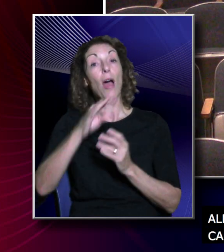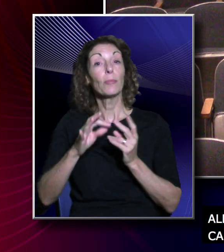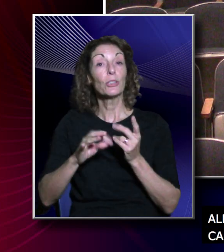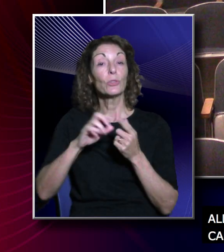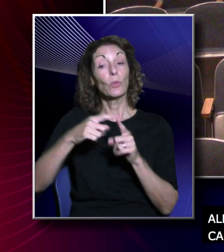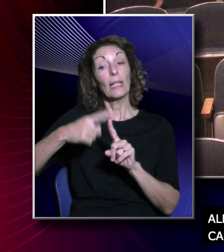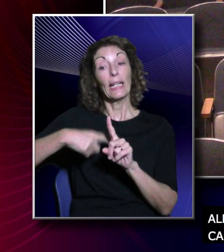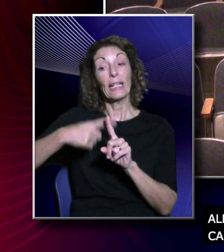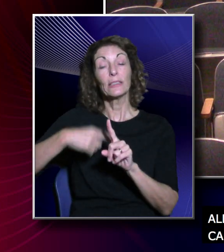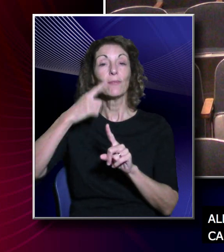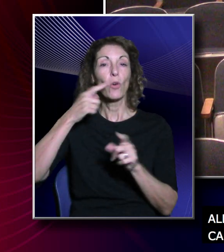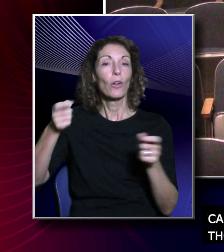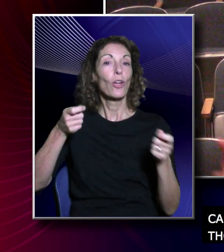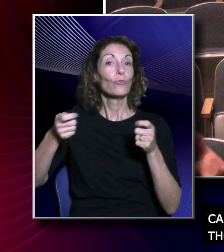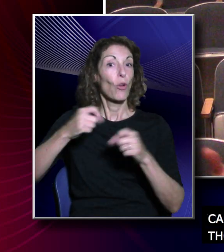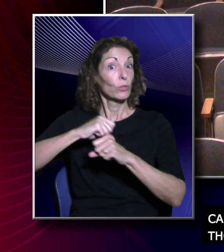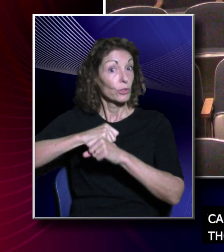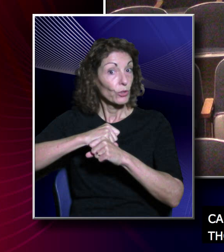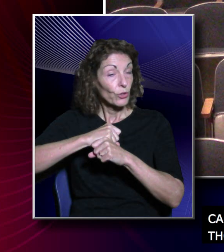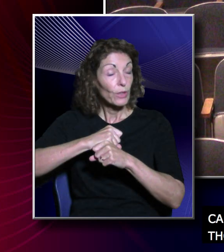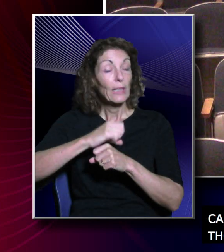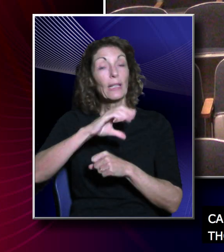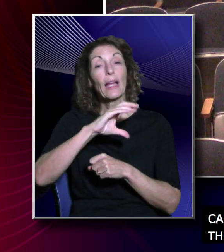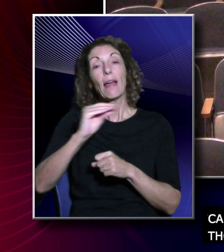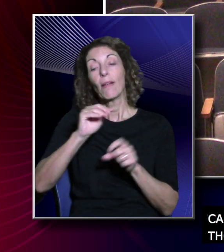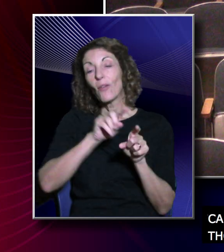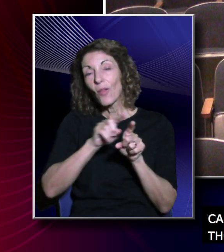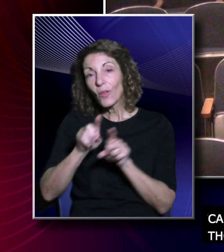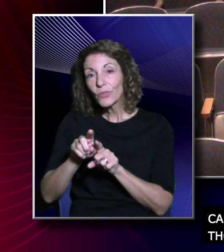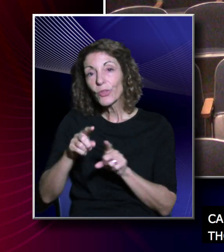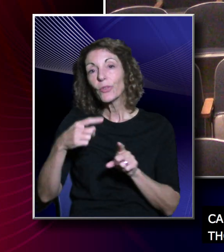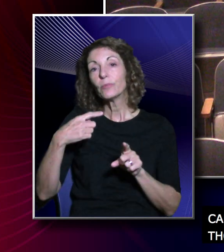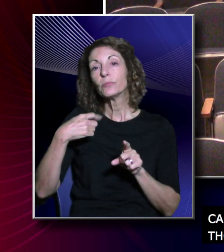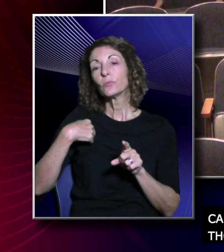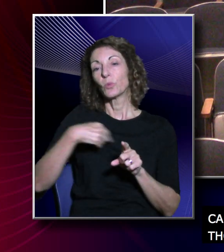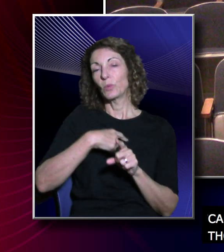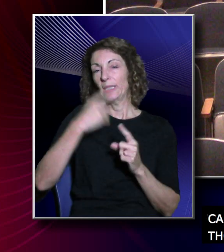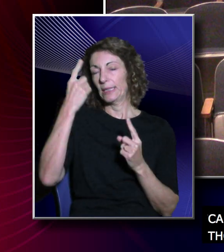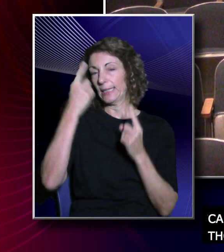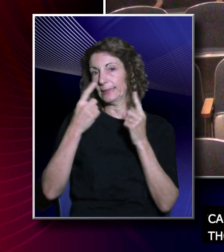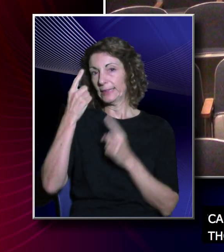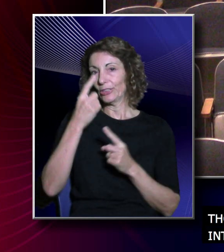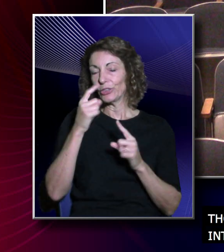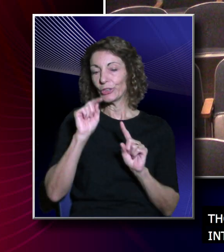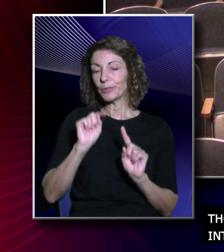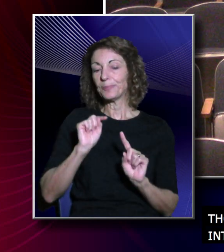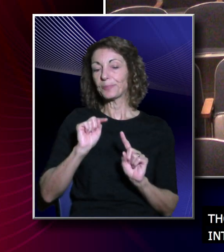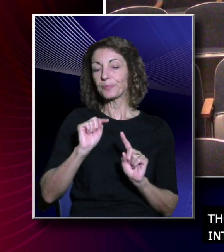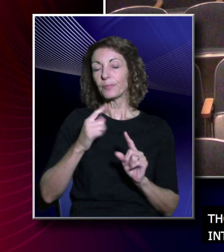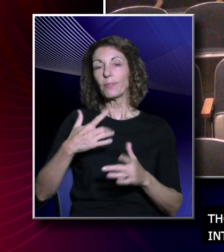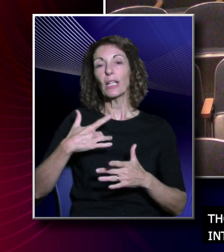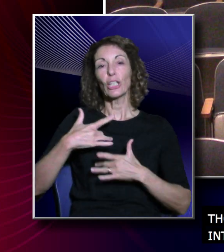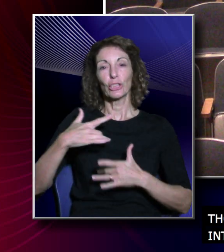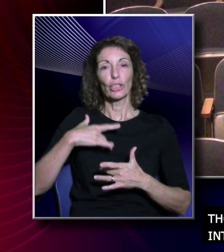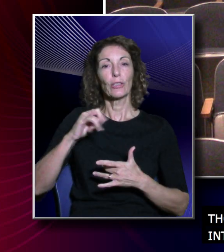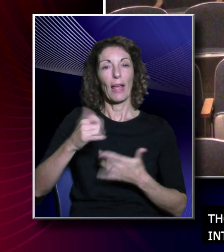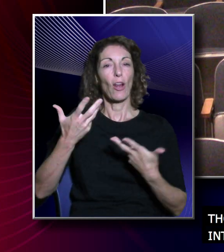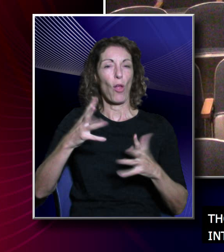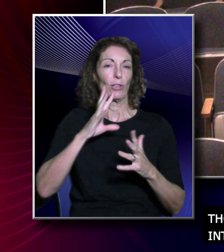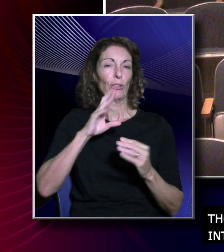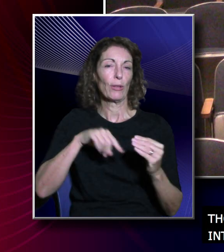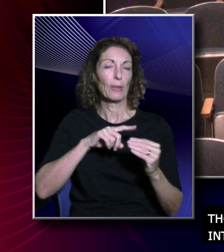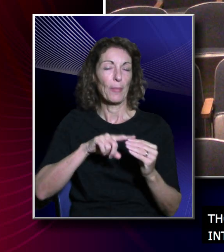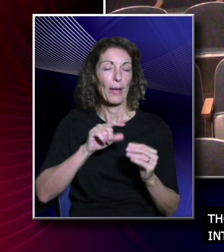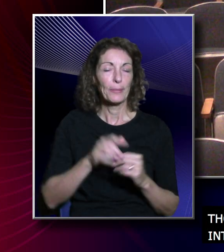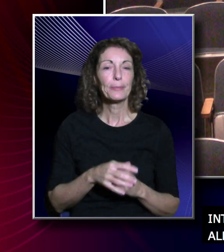to control security. Also to, we had taken into consideration the concerns presented forward already.